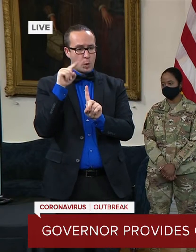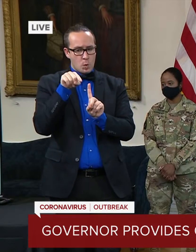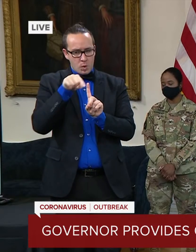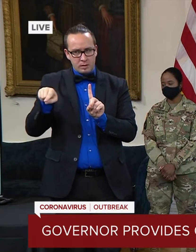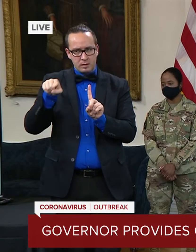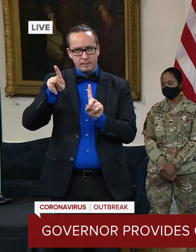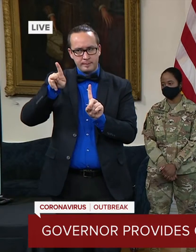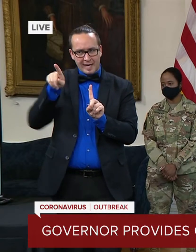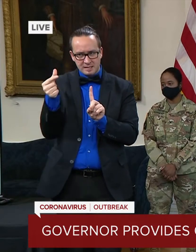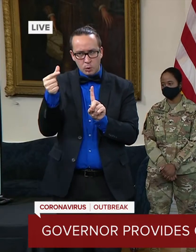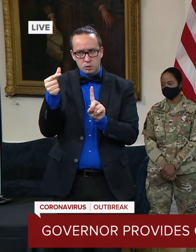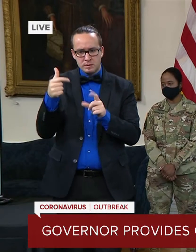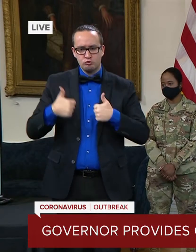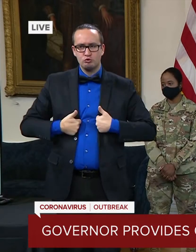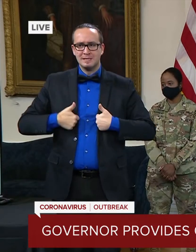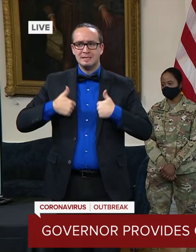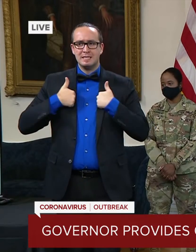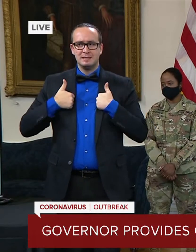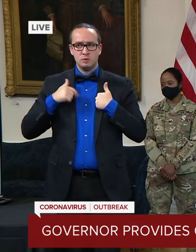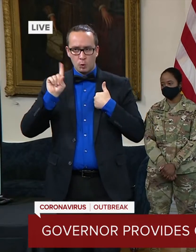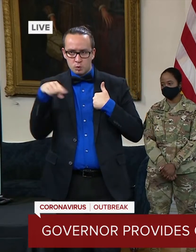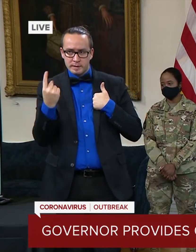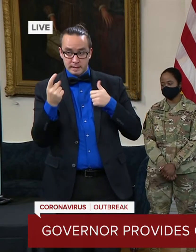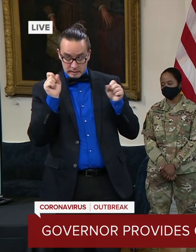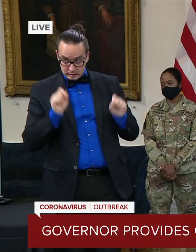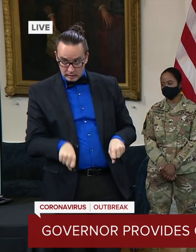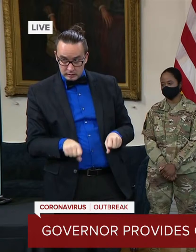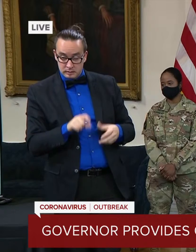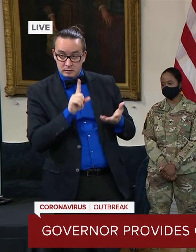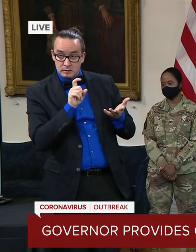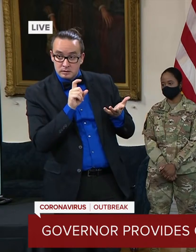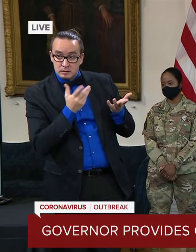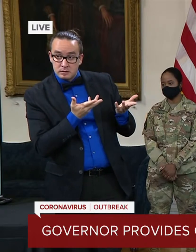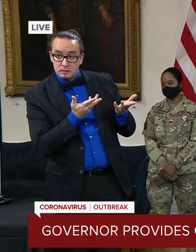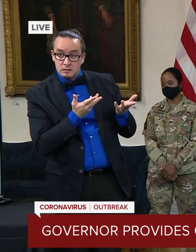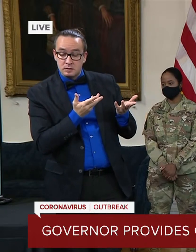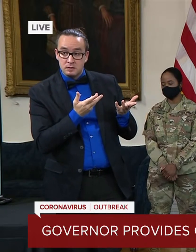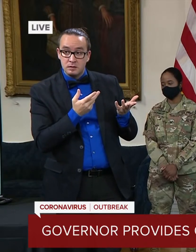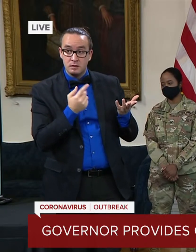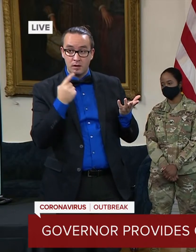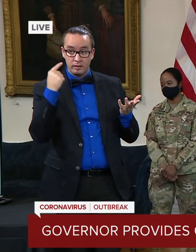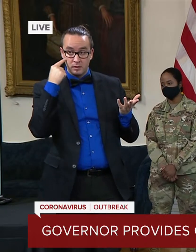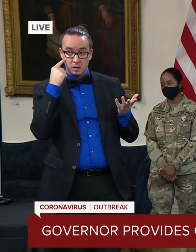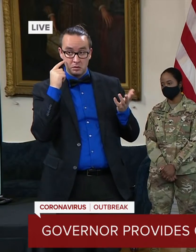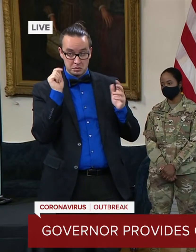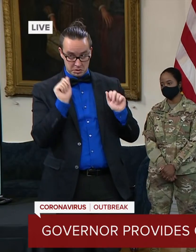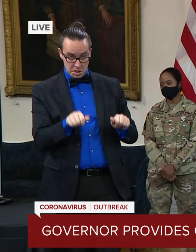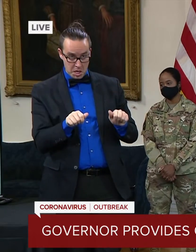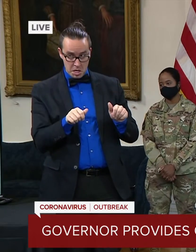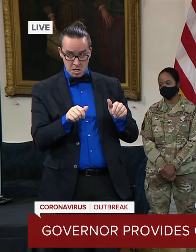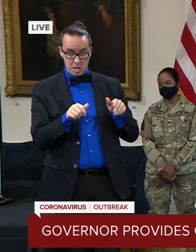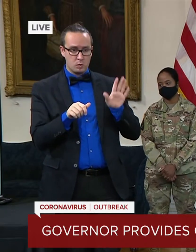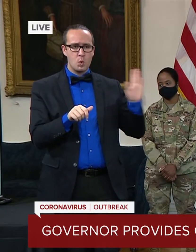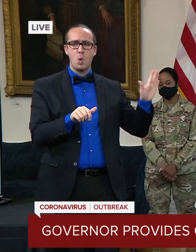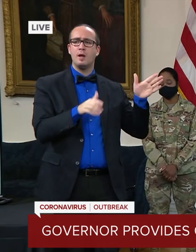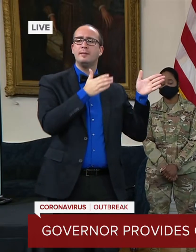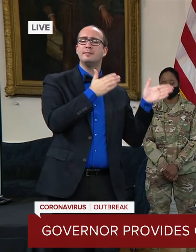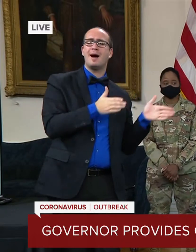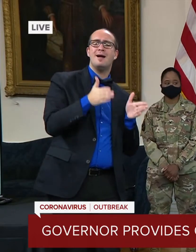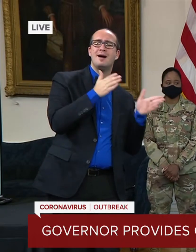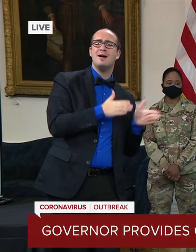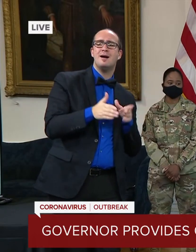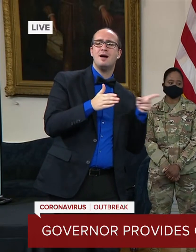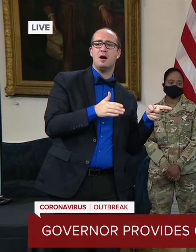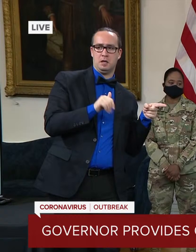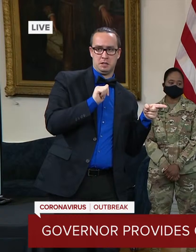What do you think about that? Has it worked out with Prince George's at Six Flags the way it was anticipated? Can there be more adjustment there?